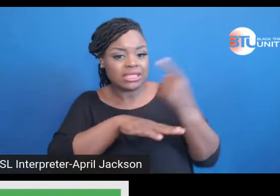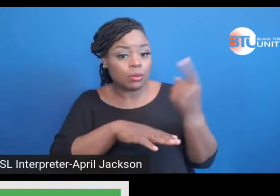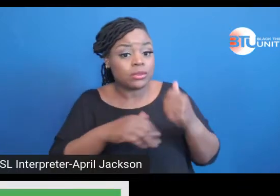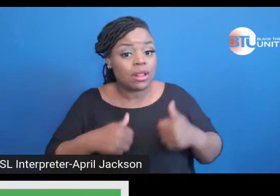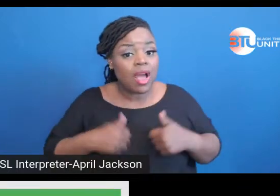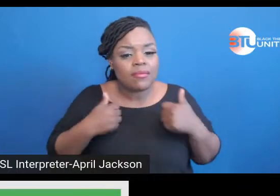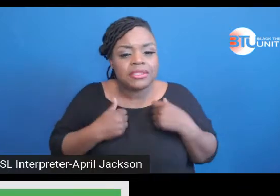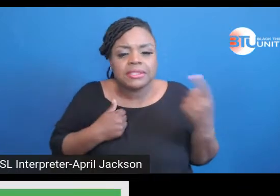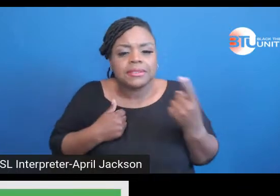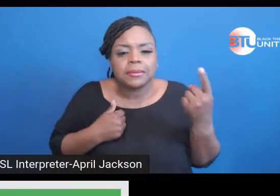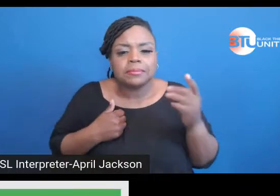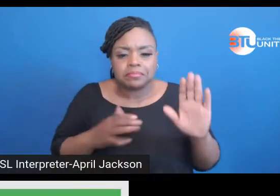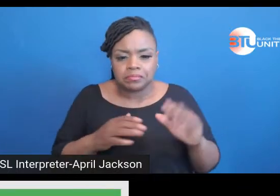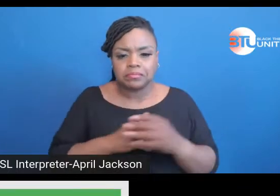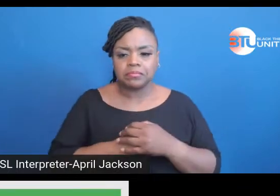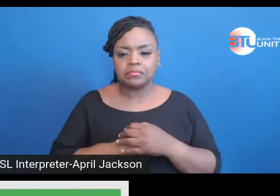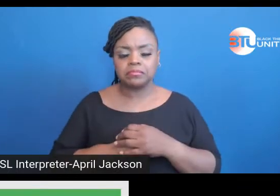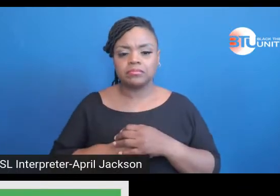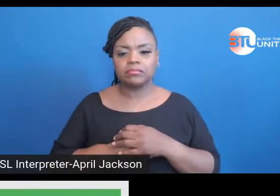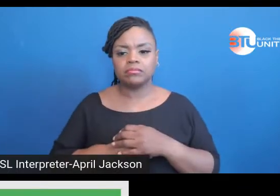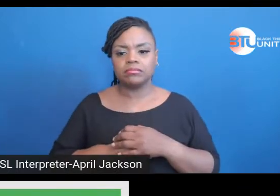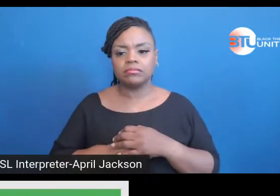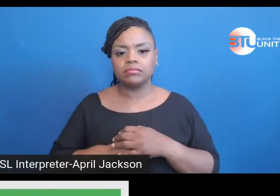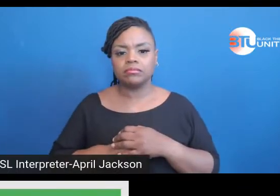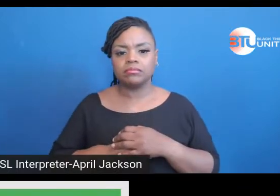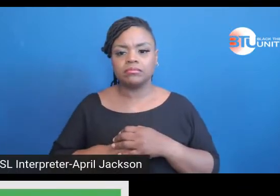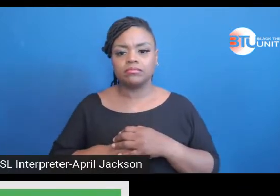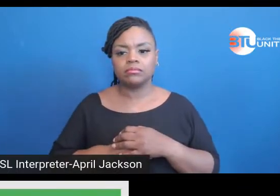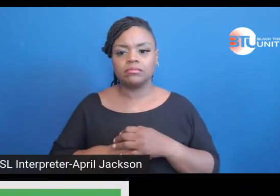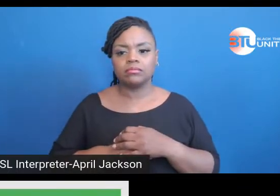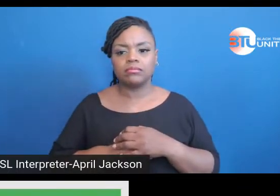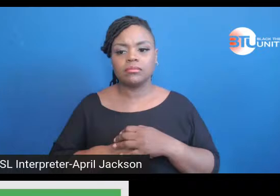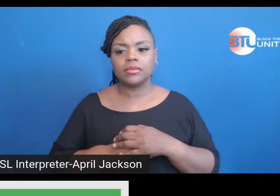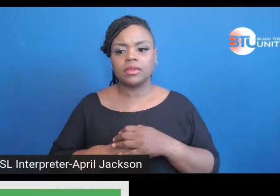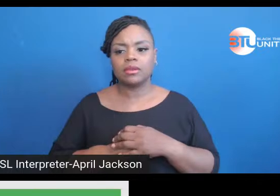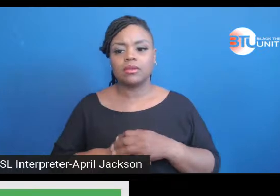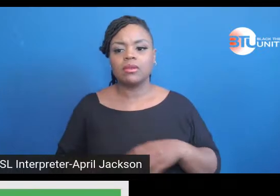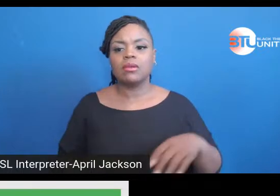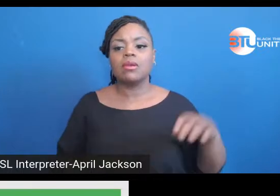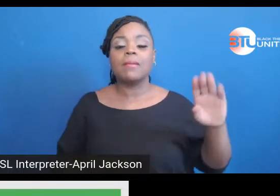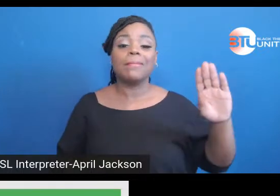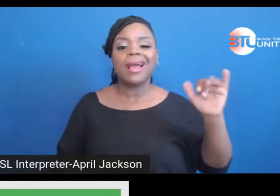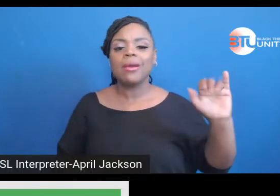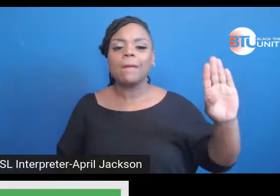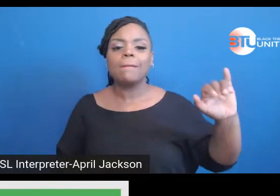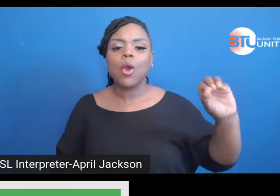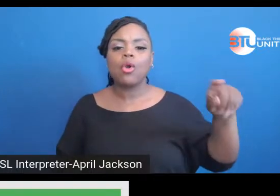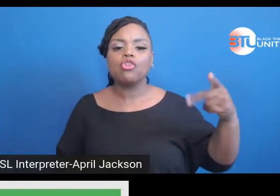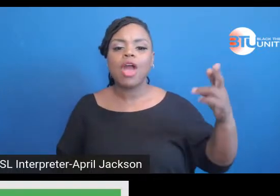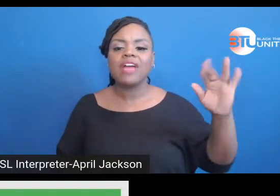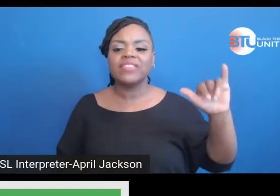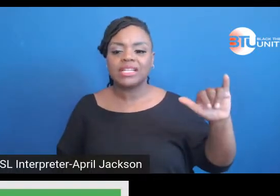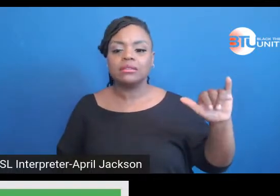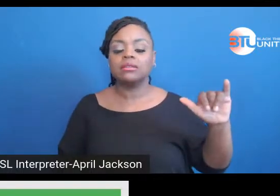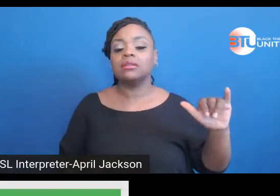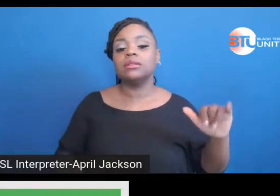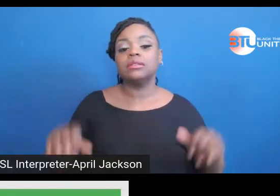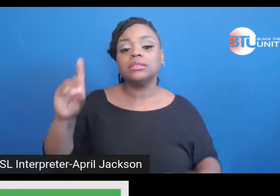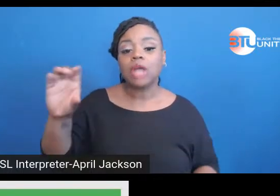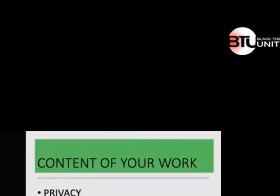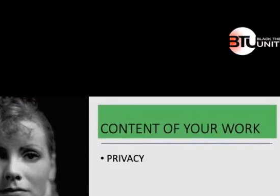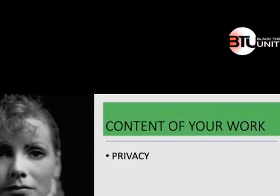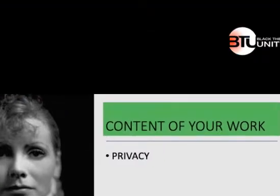life, unauthorized biographies, documentaries, even plays based on someone's